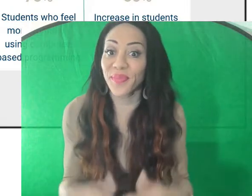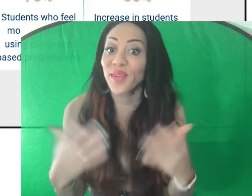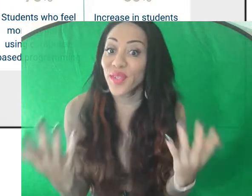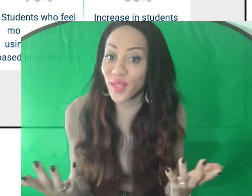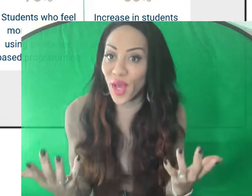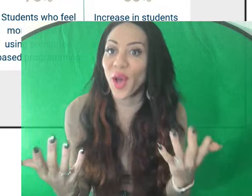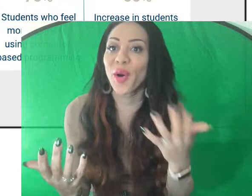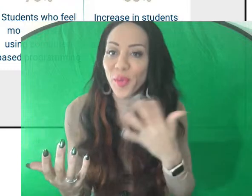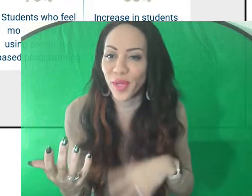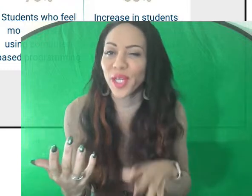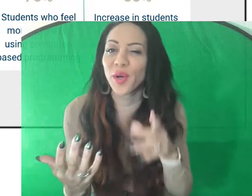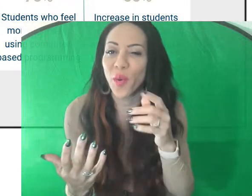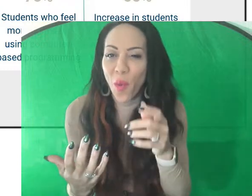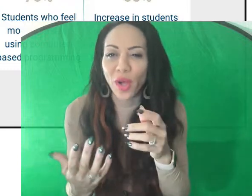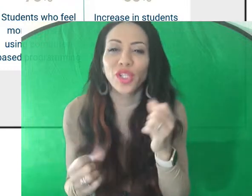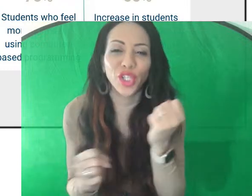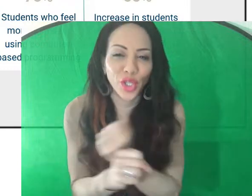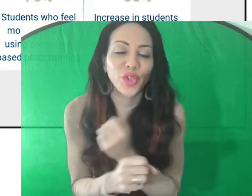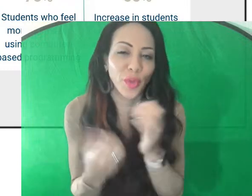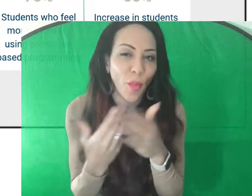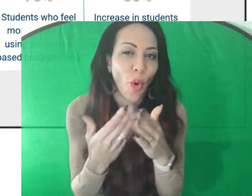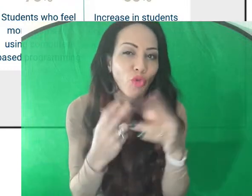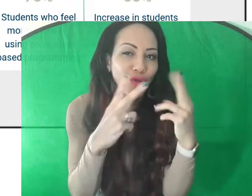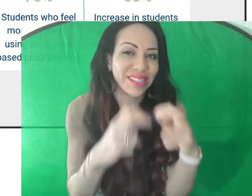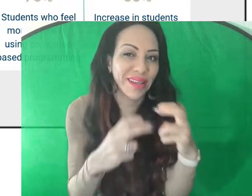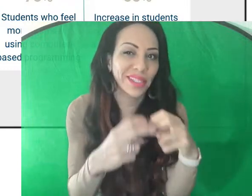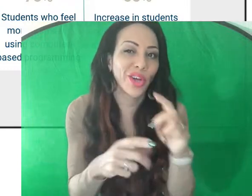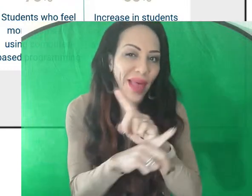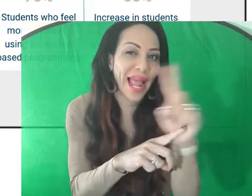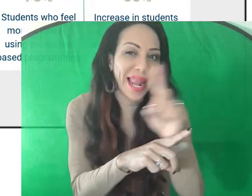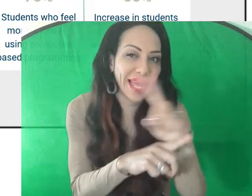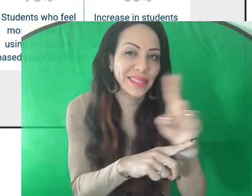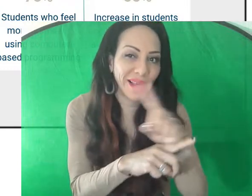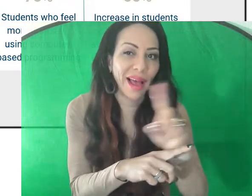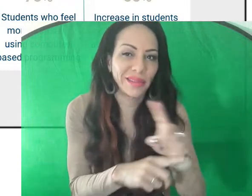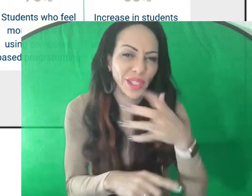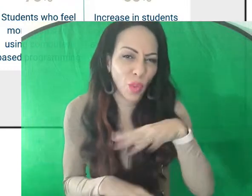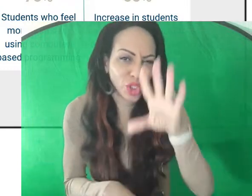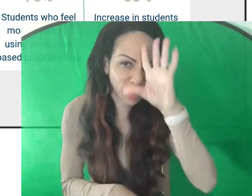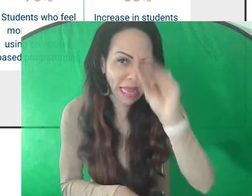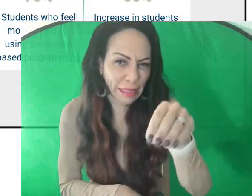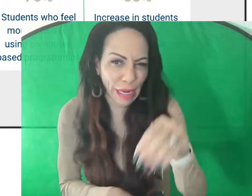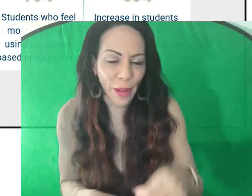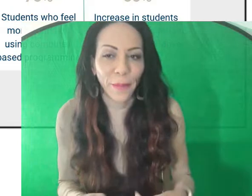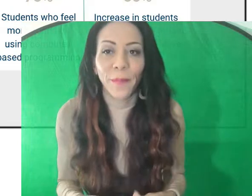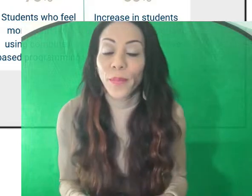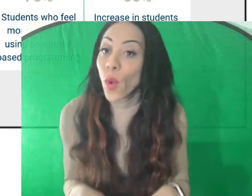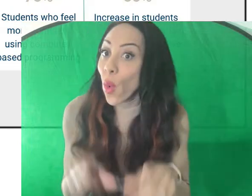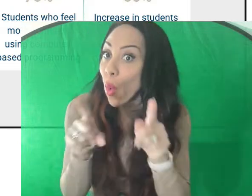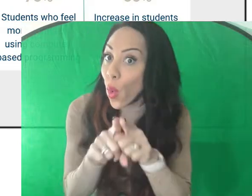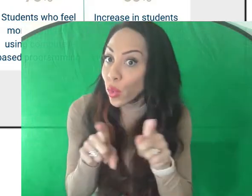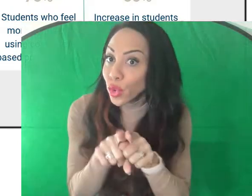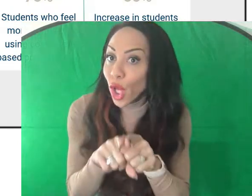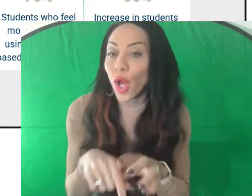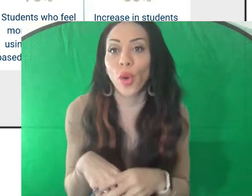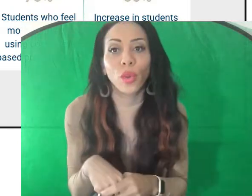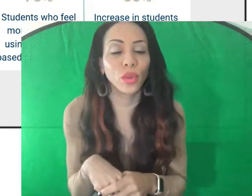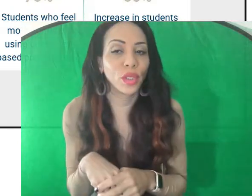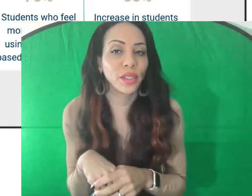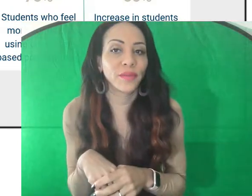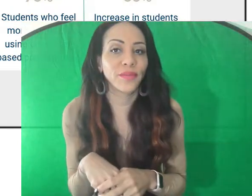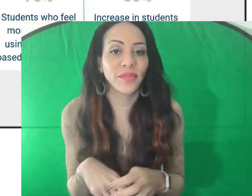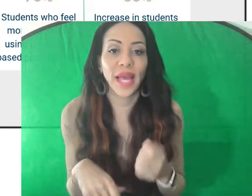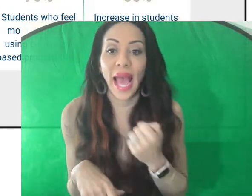timeline, which we have not been able to do. So yeah, just to caveat that. Yeah. And we've also found that it really broadens the program, the way that we run it